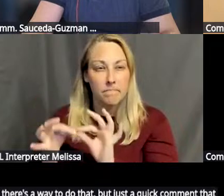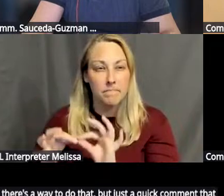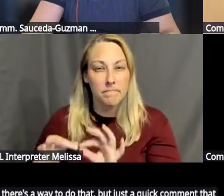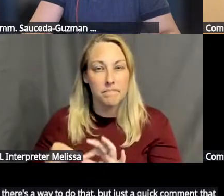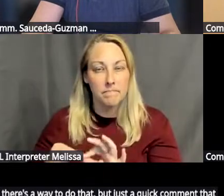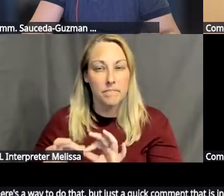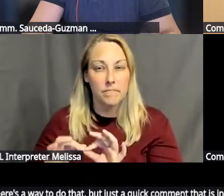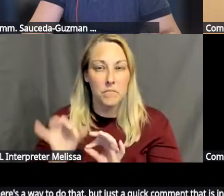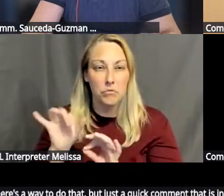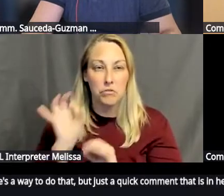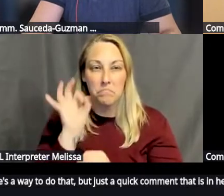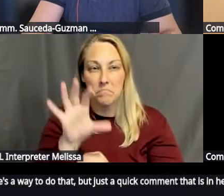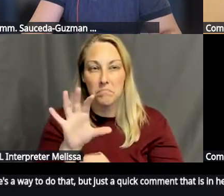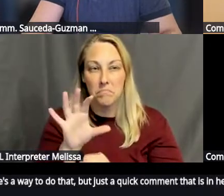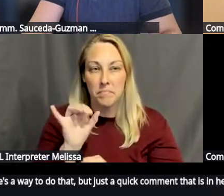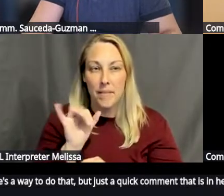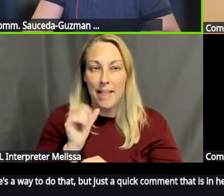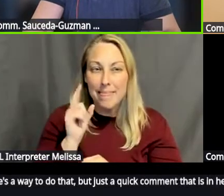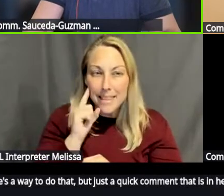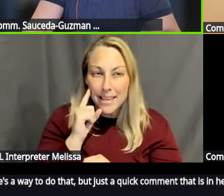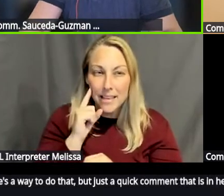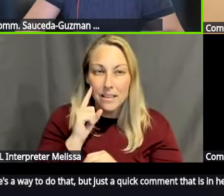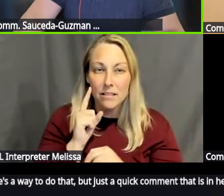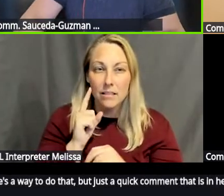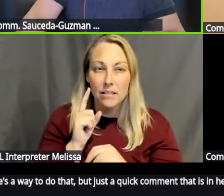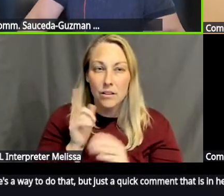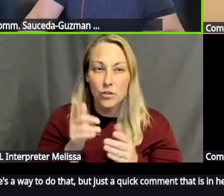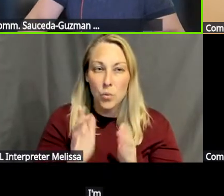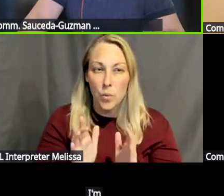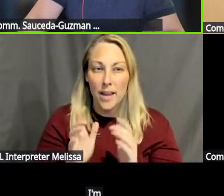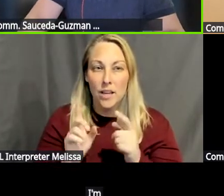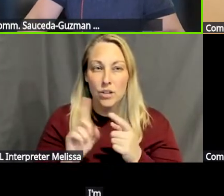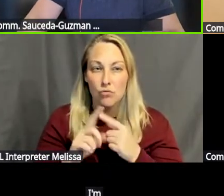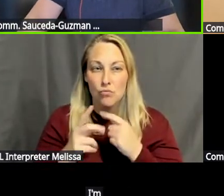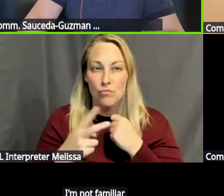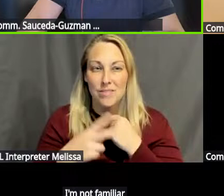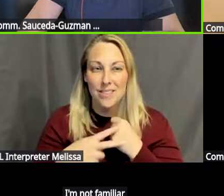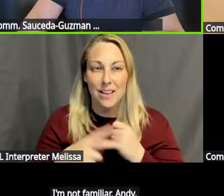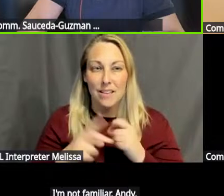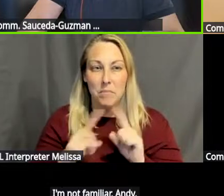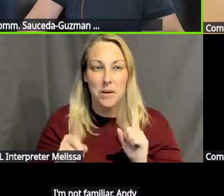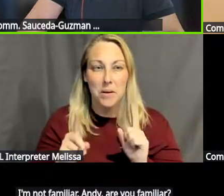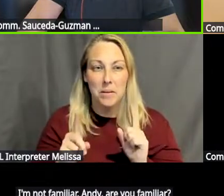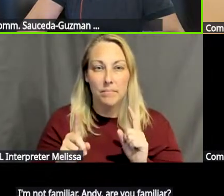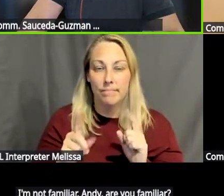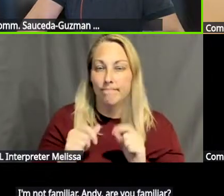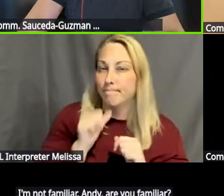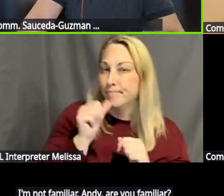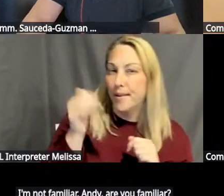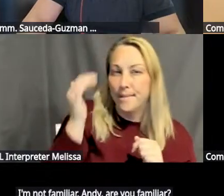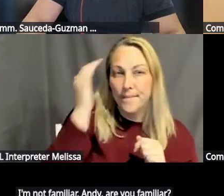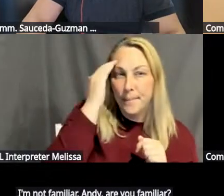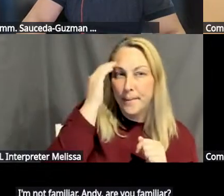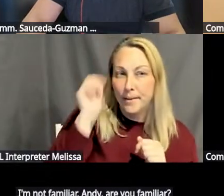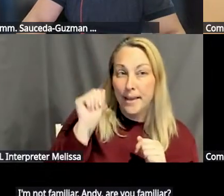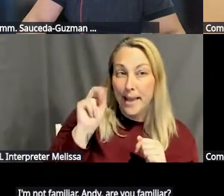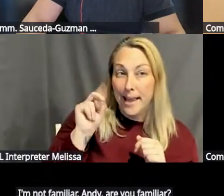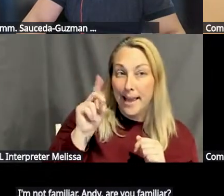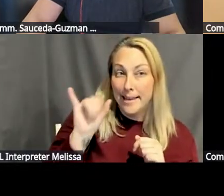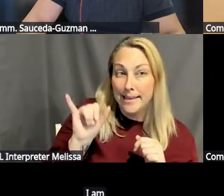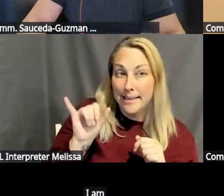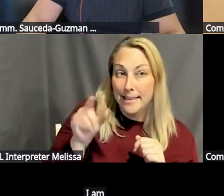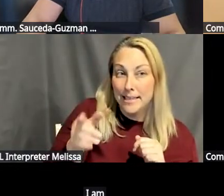right now. I'm not familiar. Andy, are you familiar? I am, but